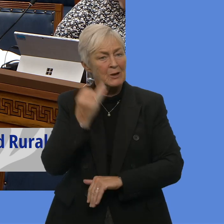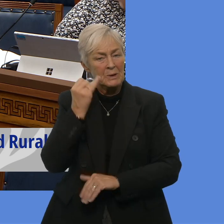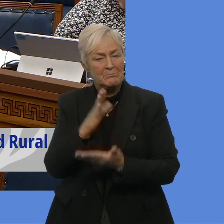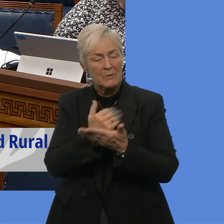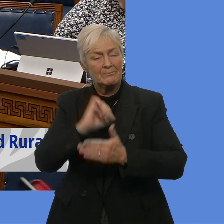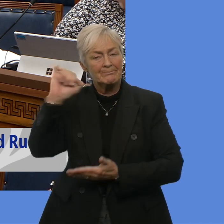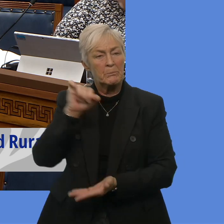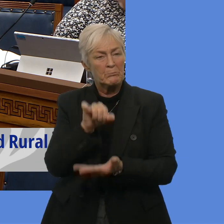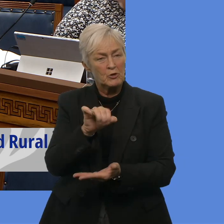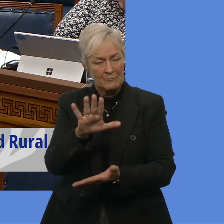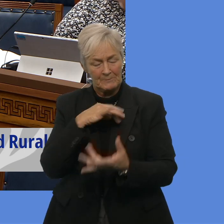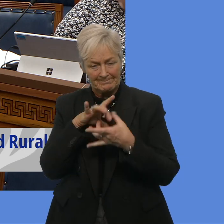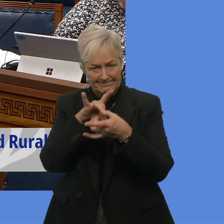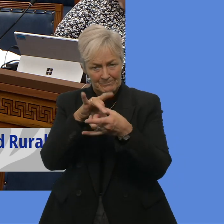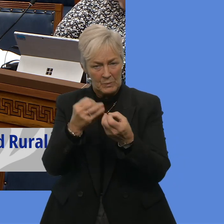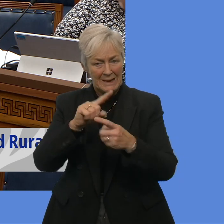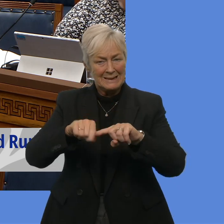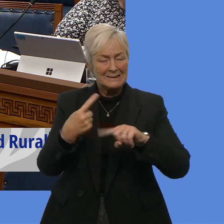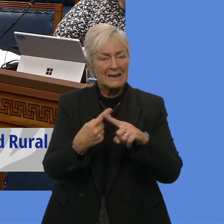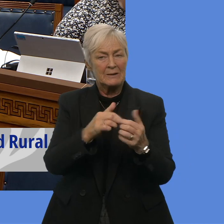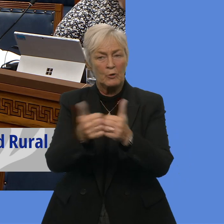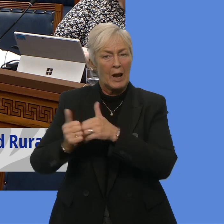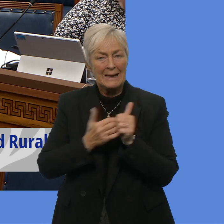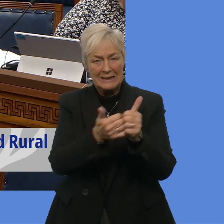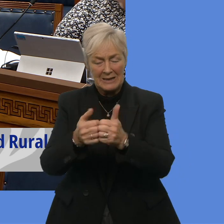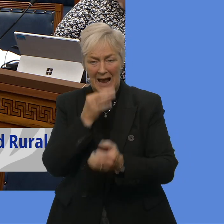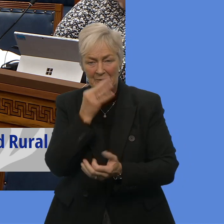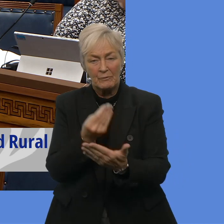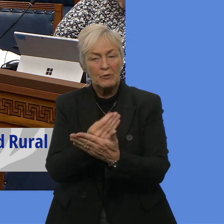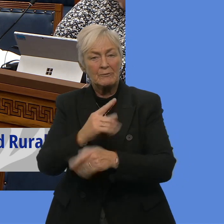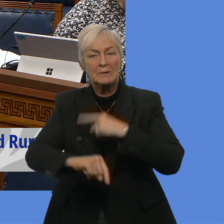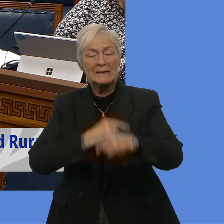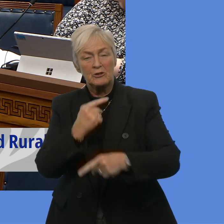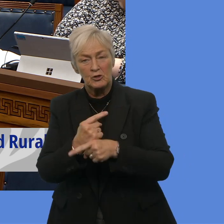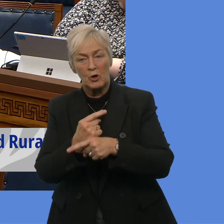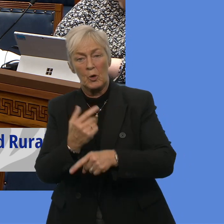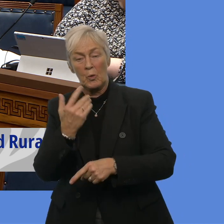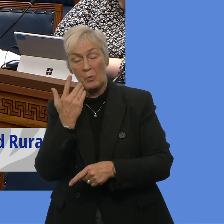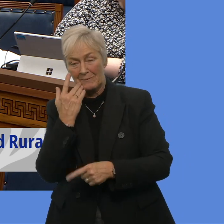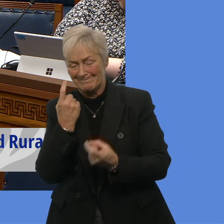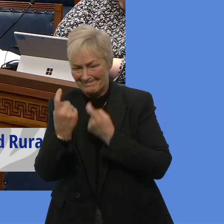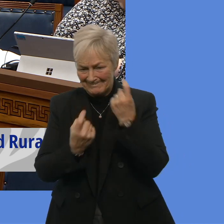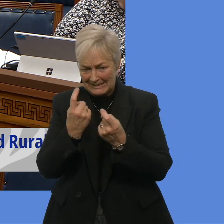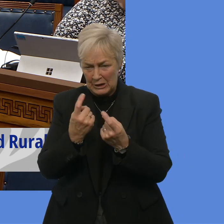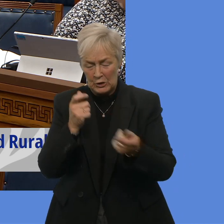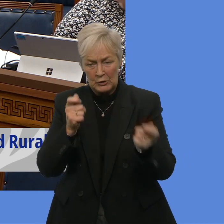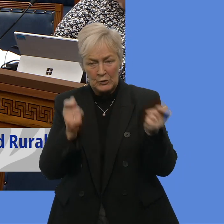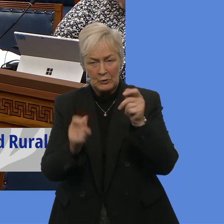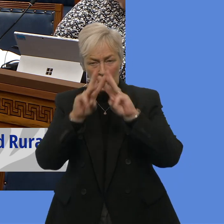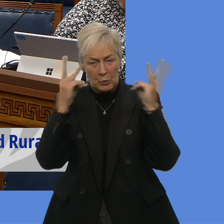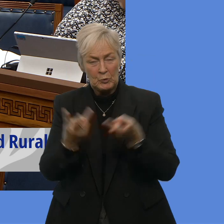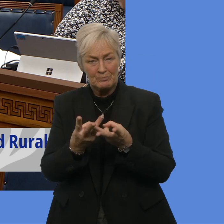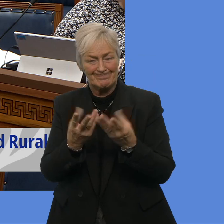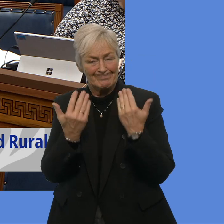will be engaging with my executive colleagues in terms of that funding for next year. But whatever we do in terms of around climate change, we need to work with